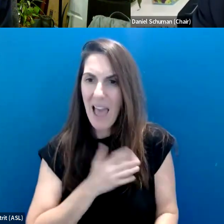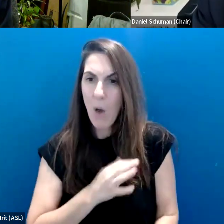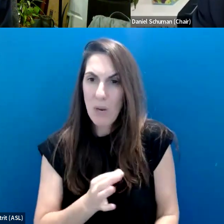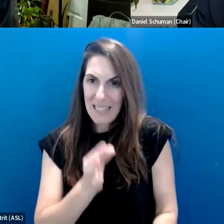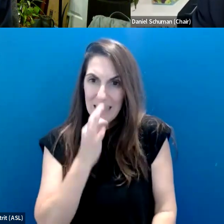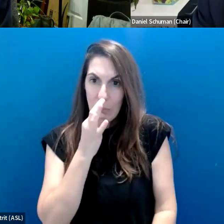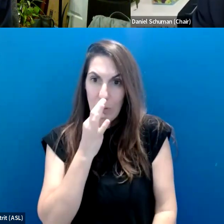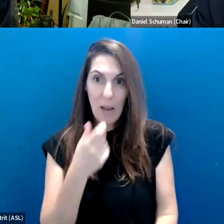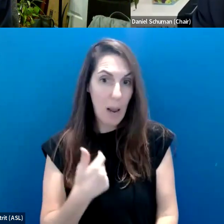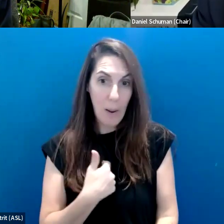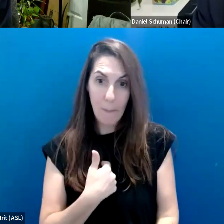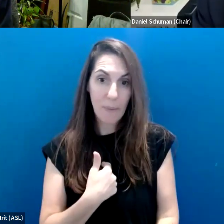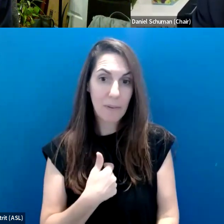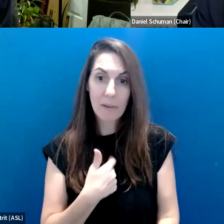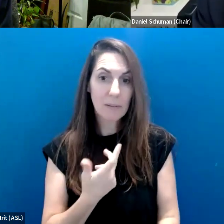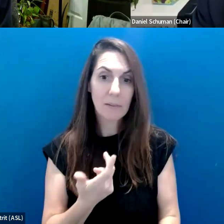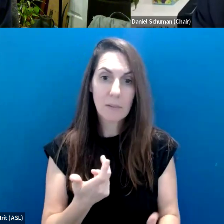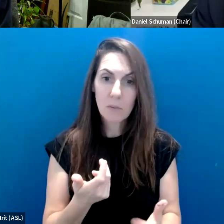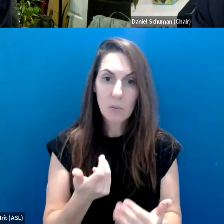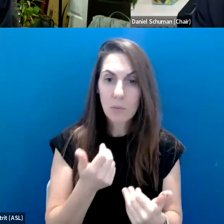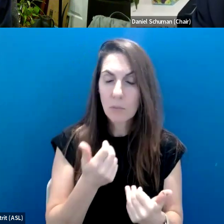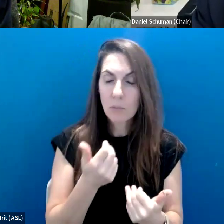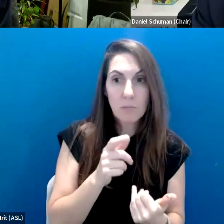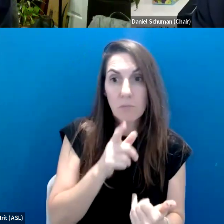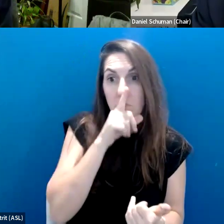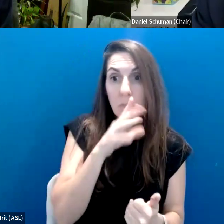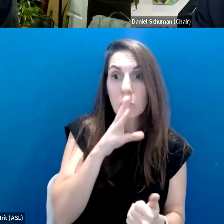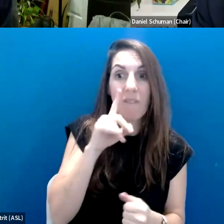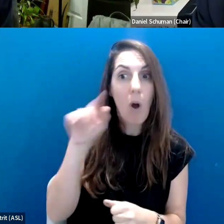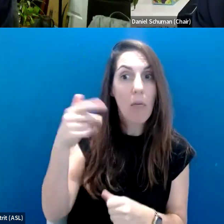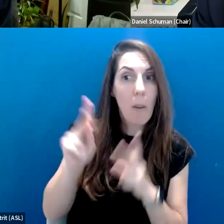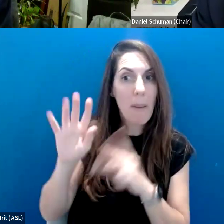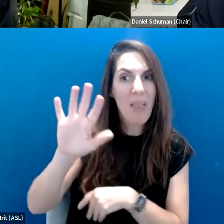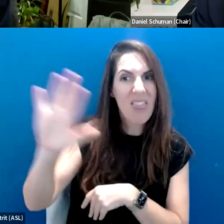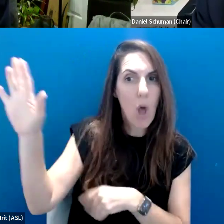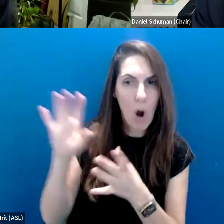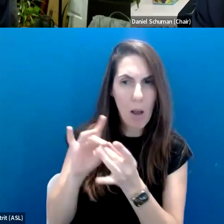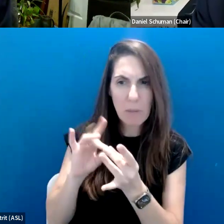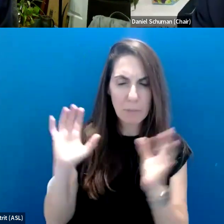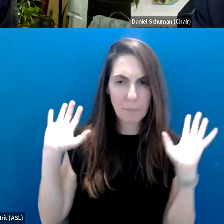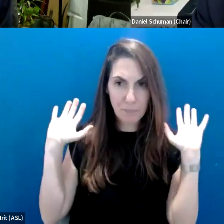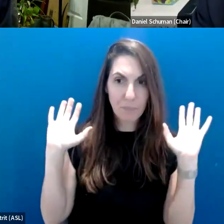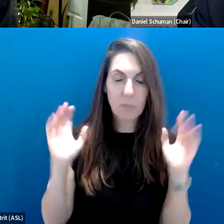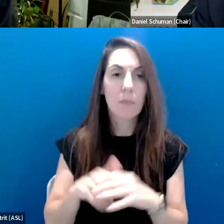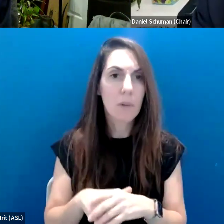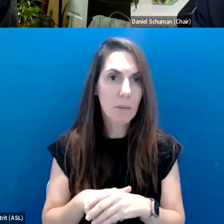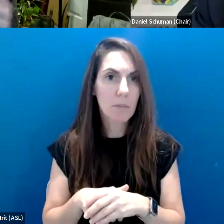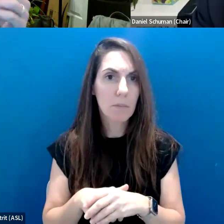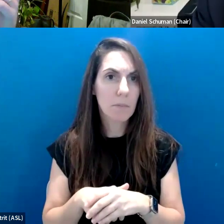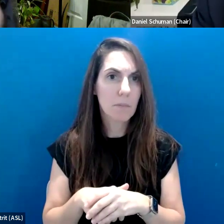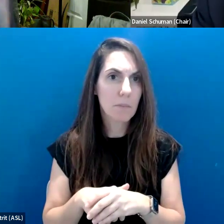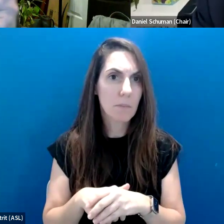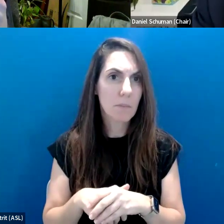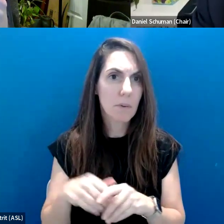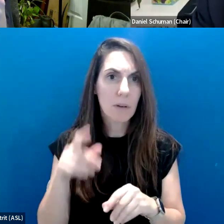not here to be a clearinghouse for other people's comments, I guess, right? I think that